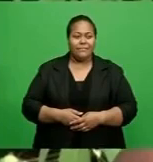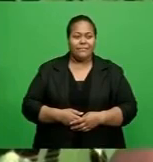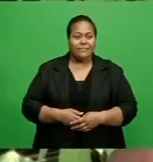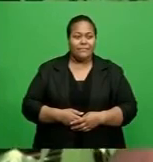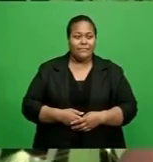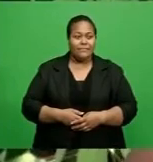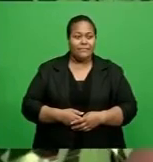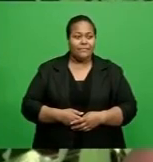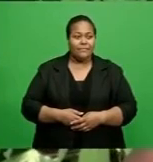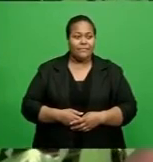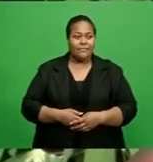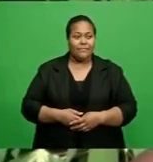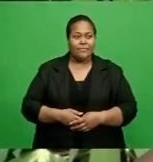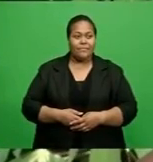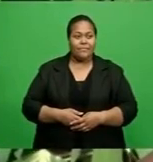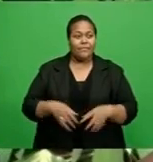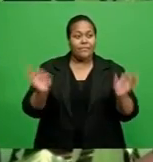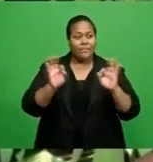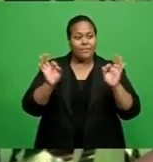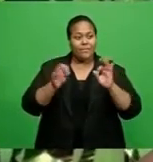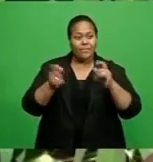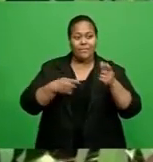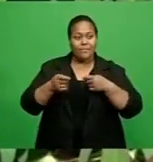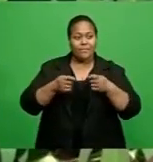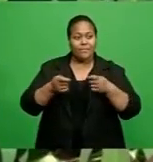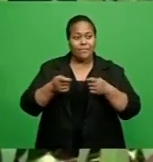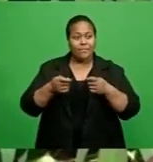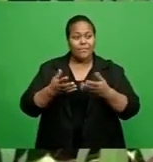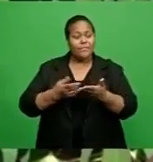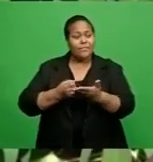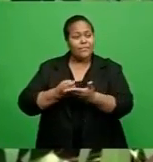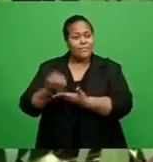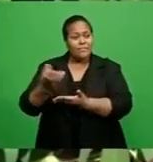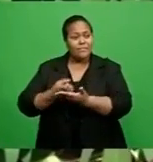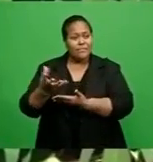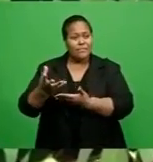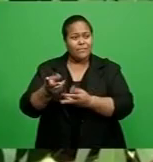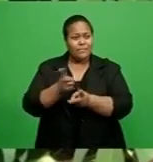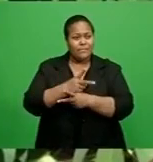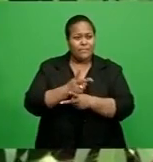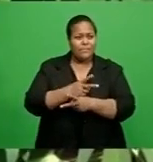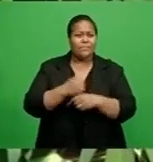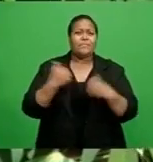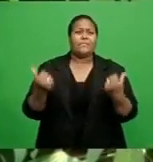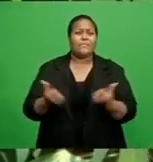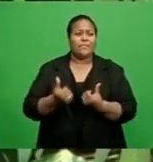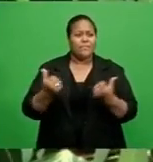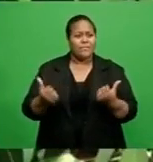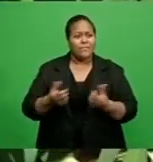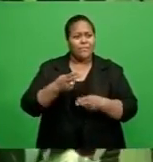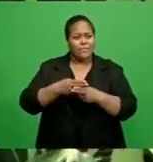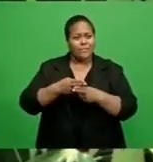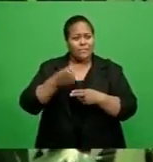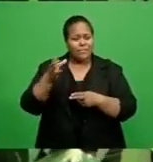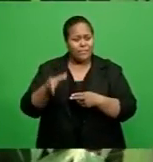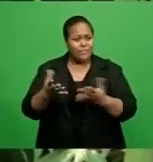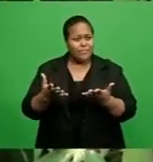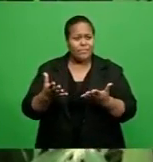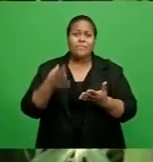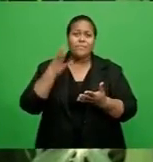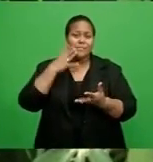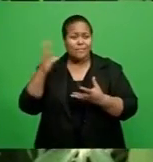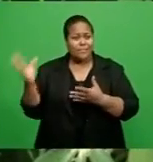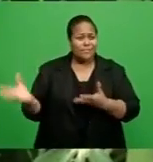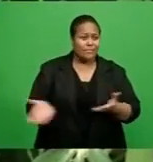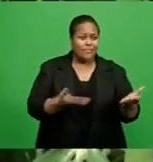We had no market to sell our produce because there is a lot of farmers in this area. We took a produce to the Singatoka market and a very few was sold